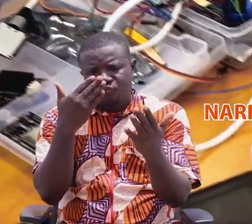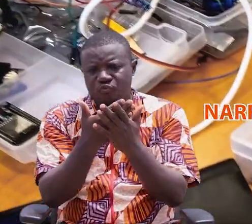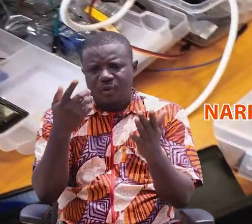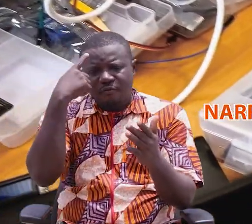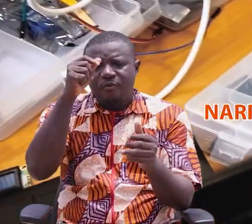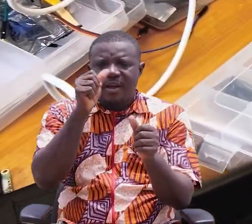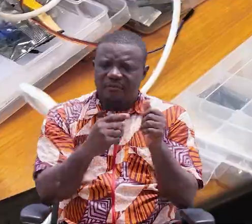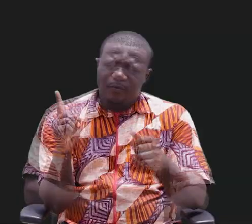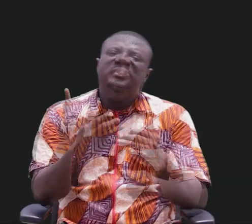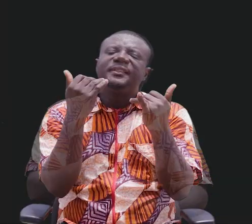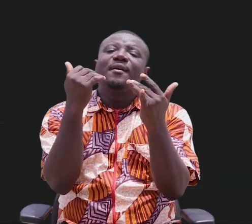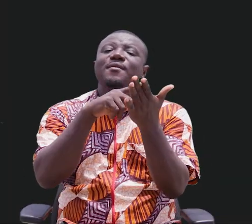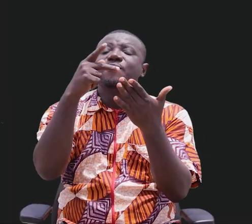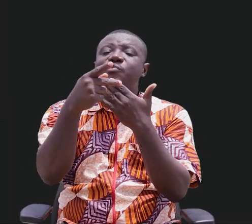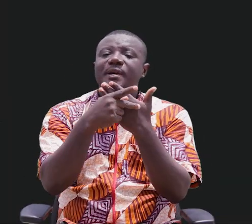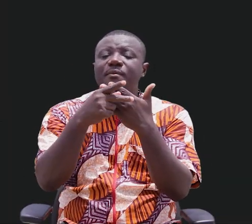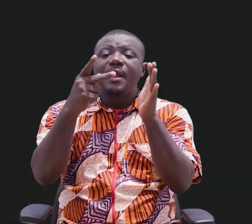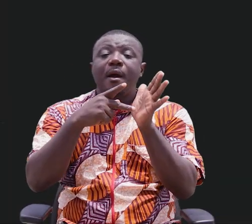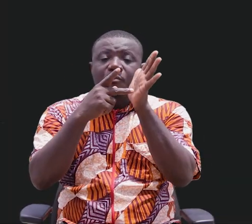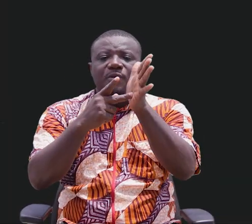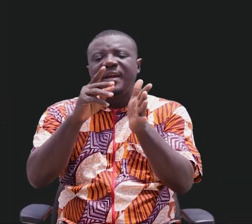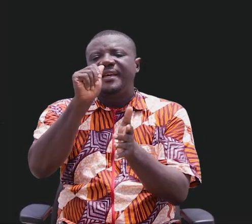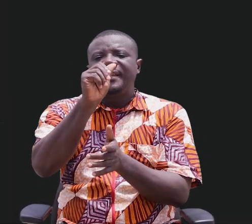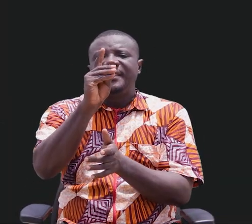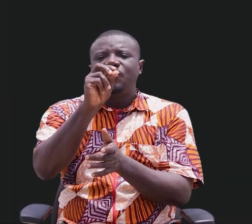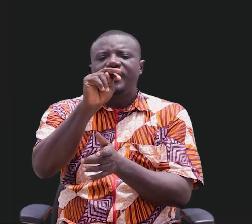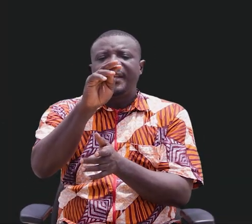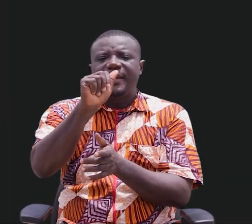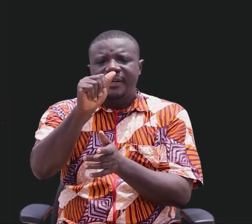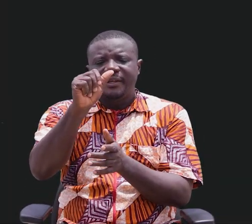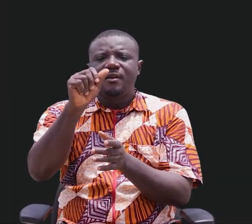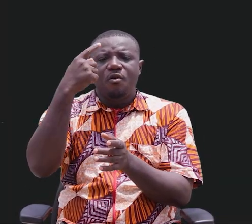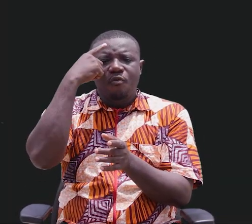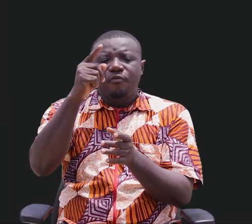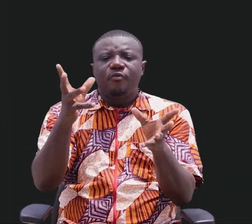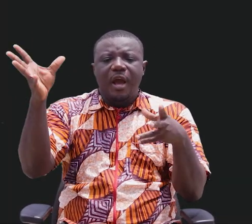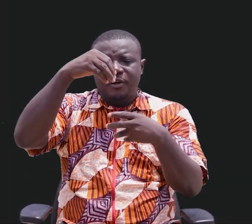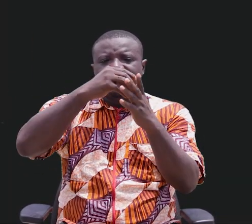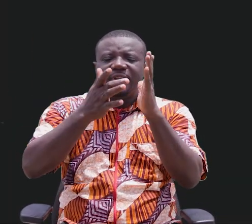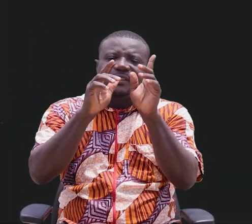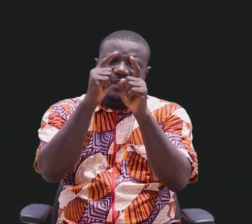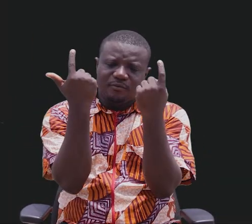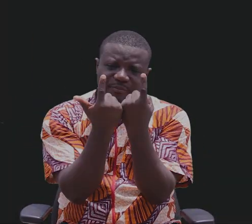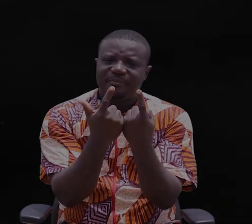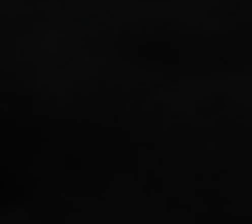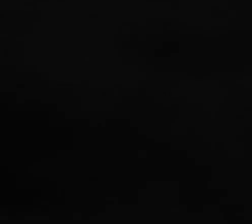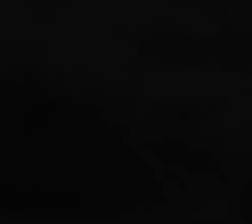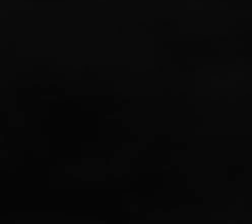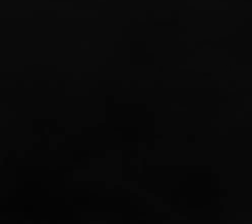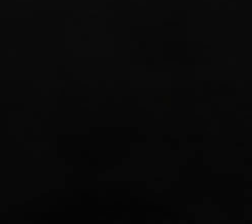for everyone. This documentary is produced by Adonai Studios for Inclusive Tech Group.